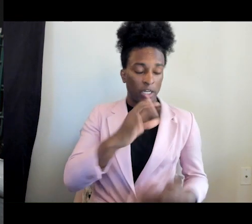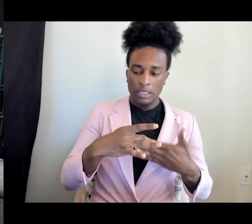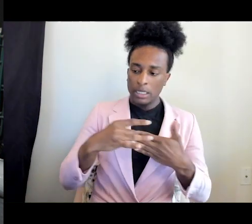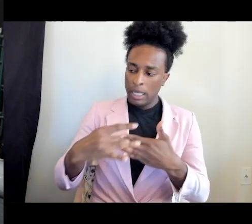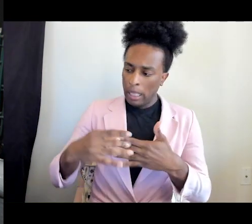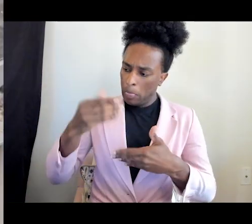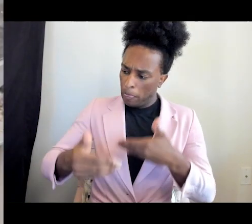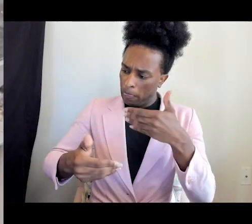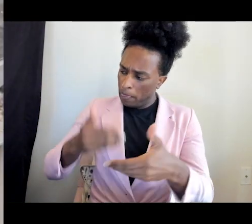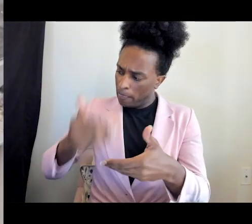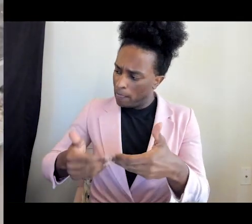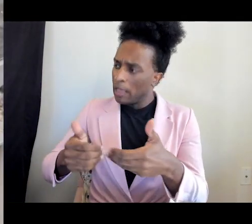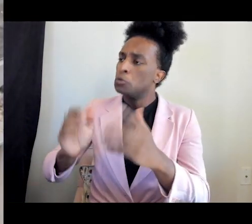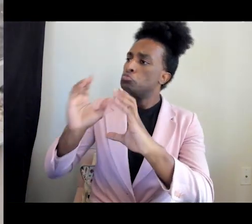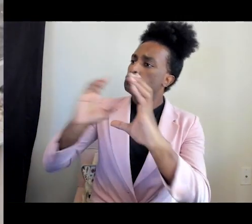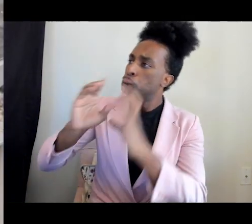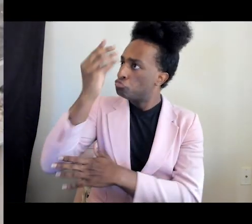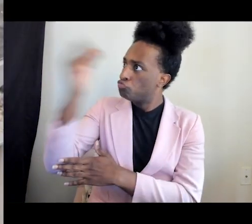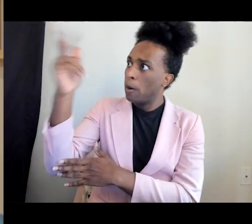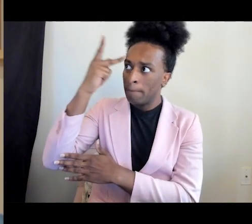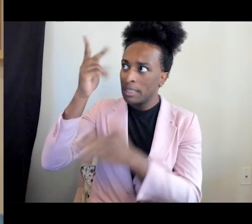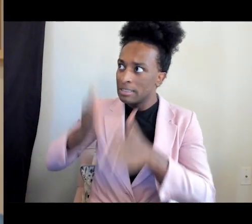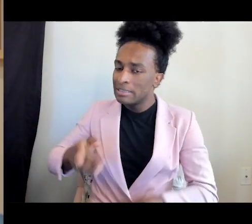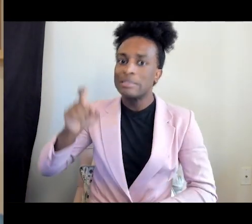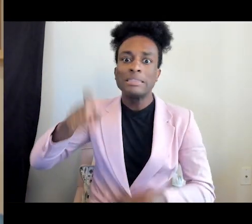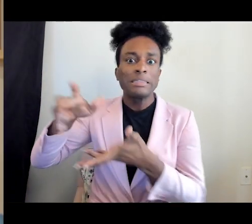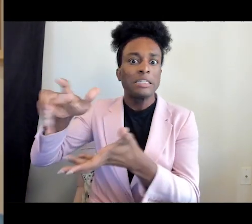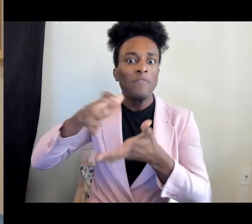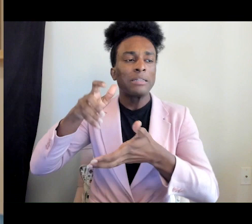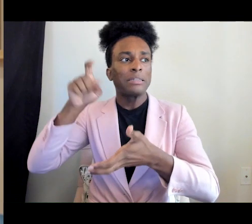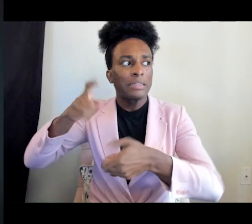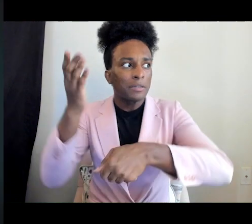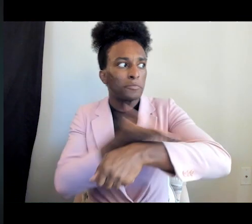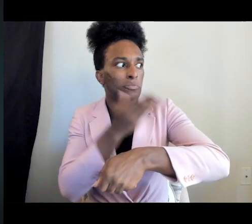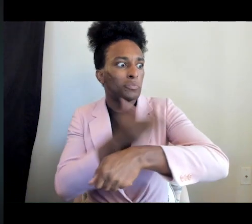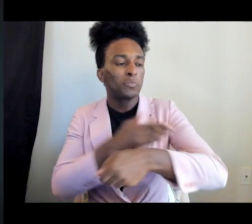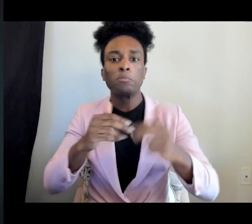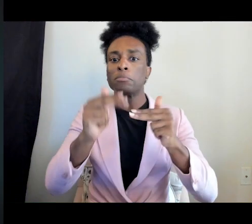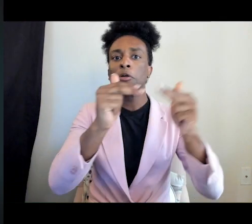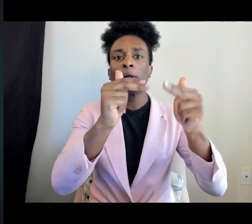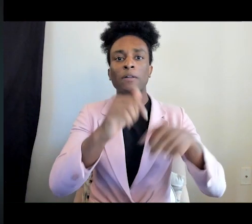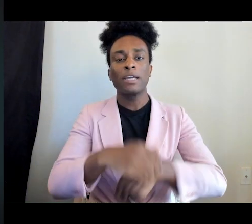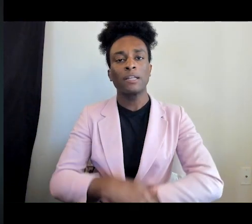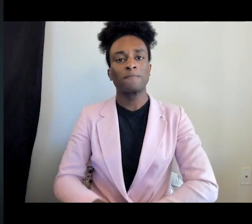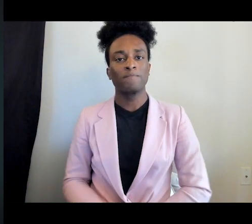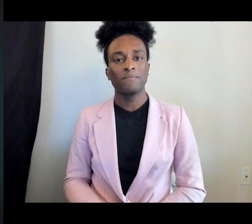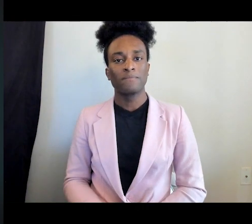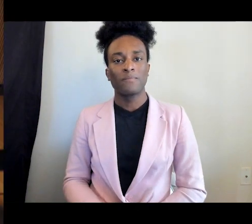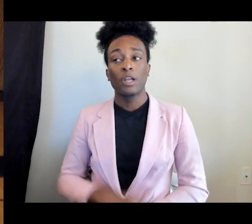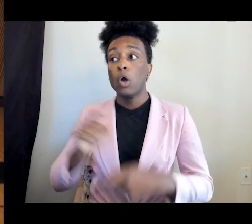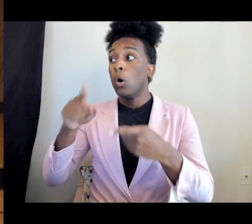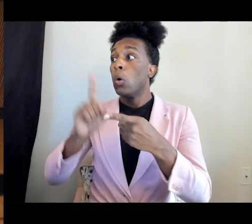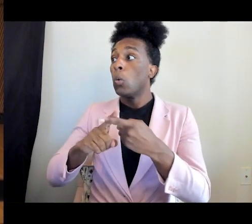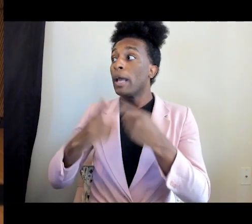shepherded us through the process of communicating our need to elected officials.